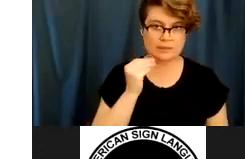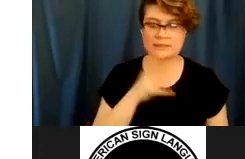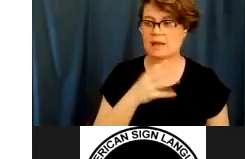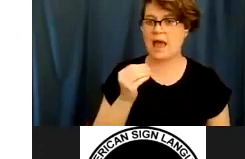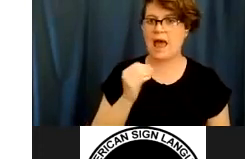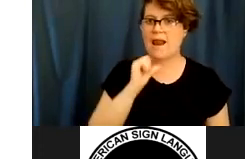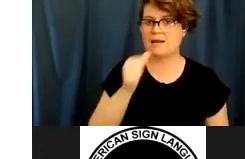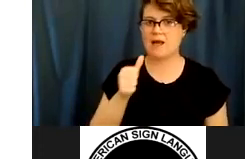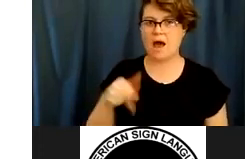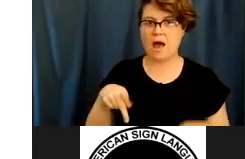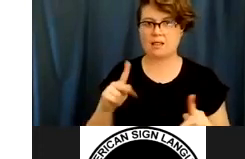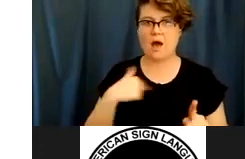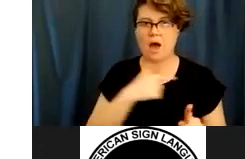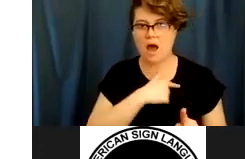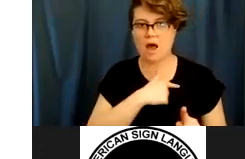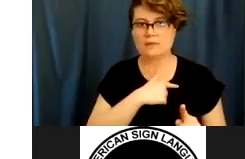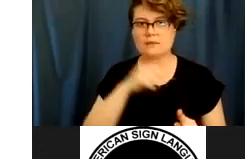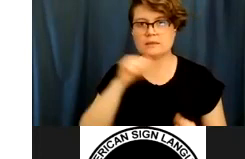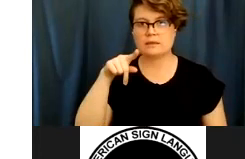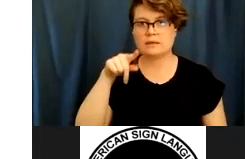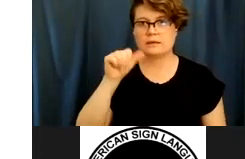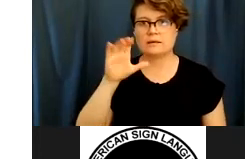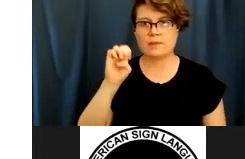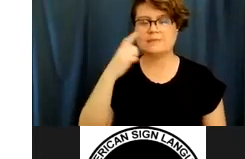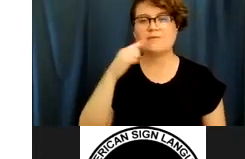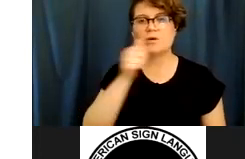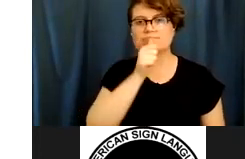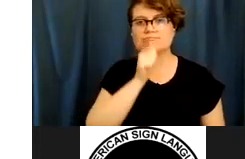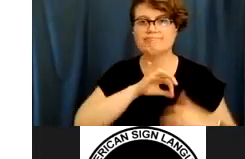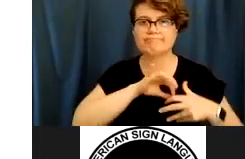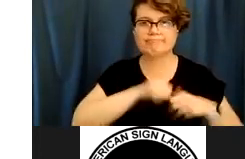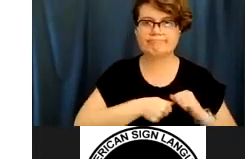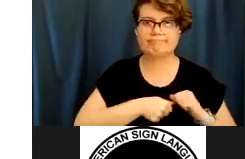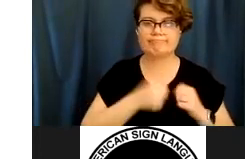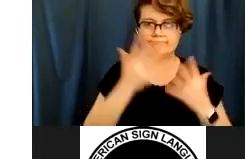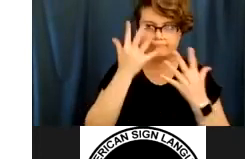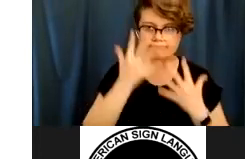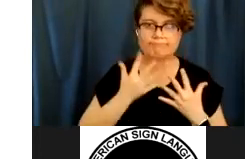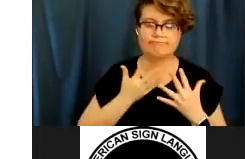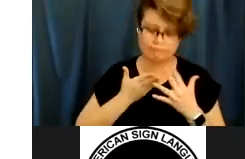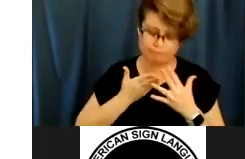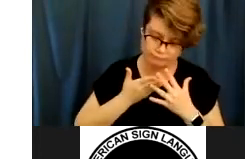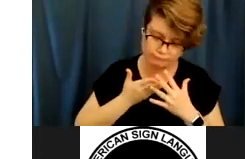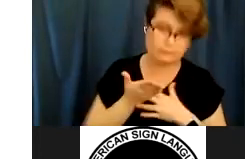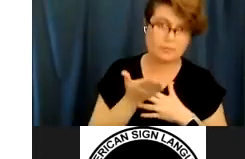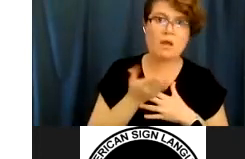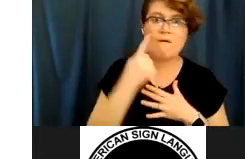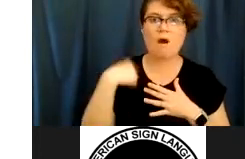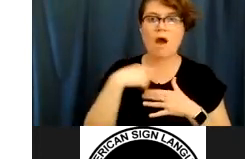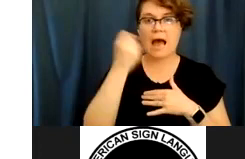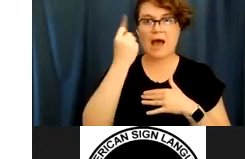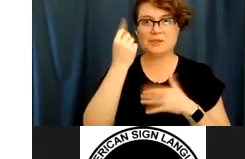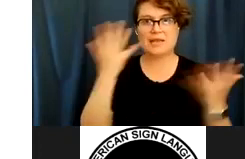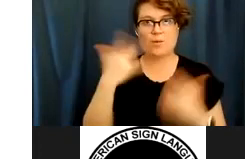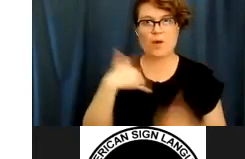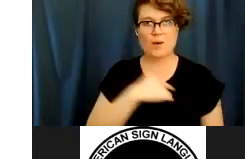the space to grieve and to understand what we are feeling and